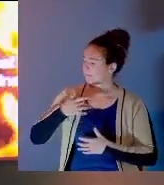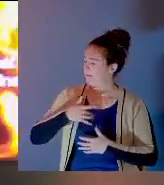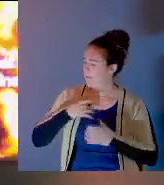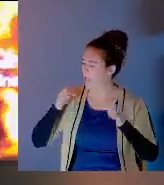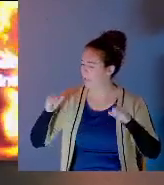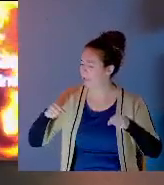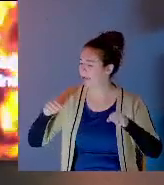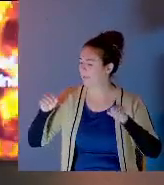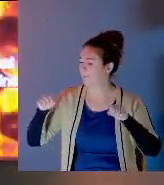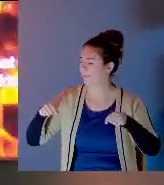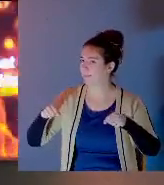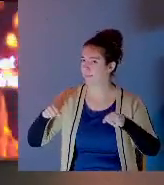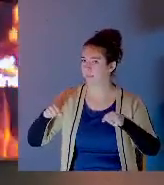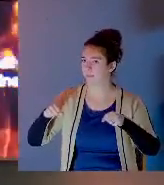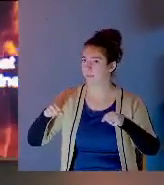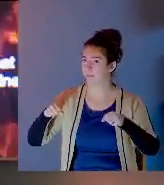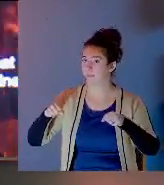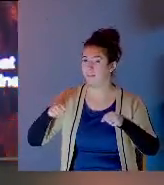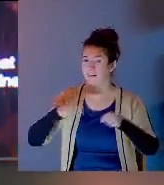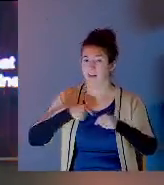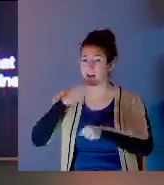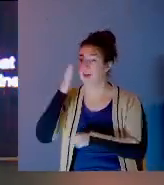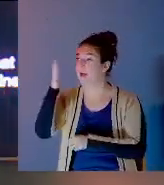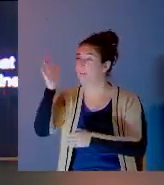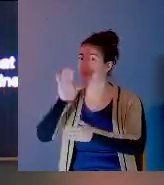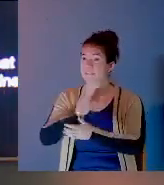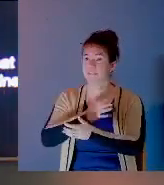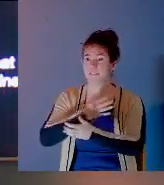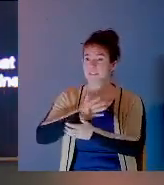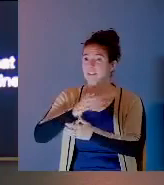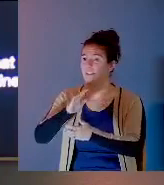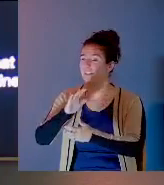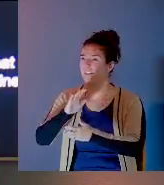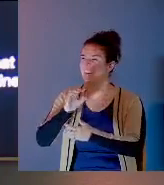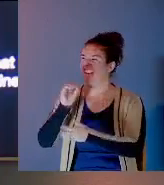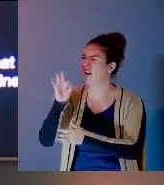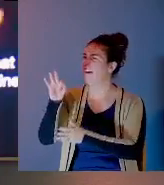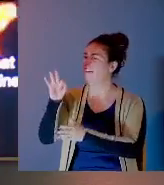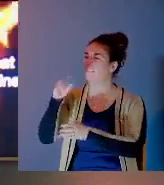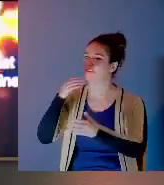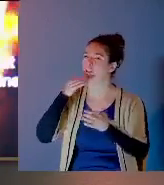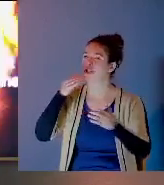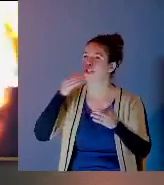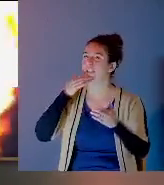able, oh, I will sing of the goodness.